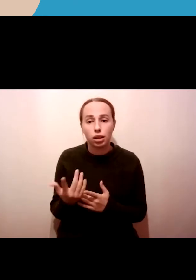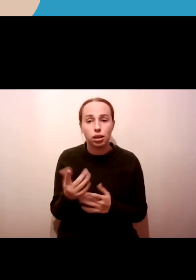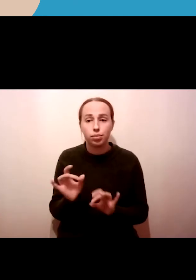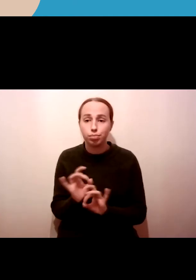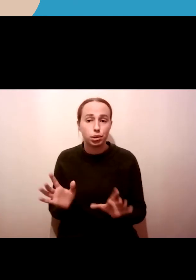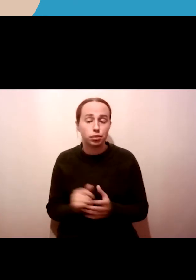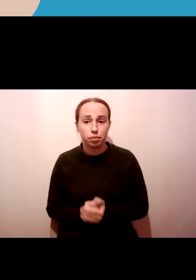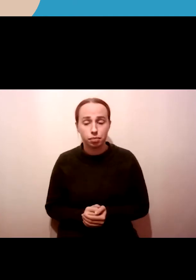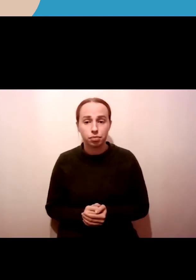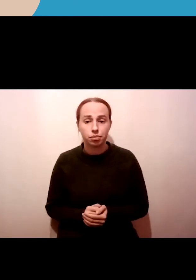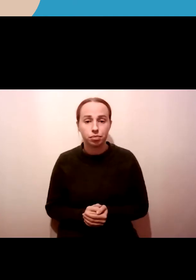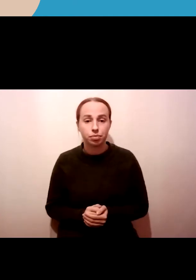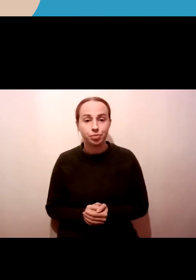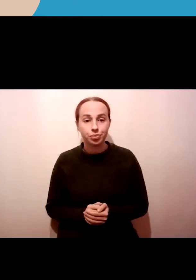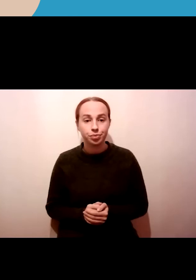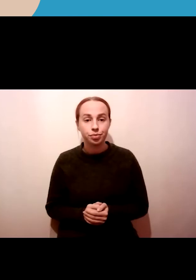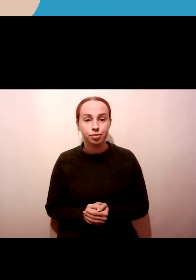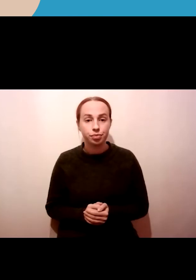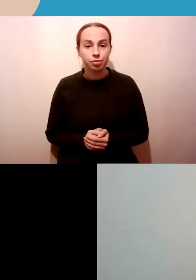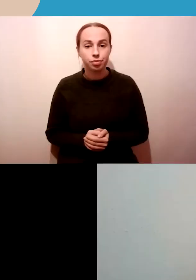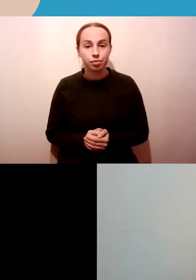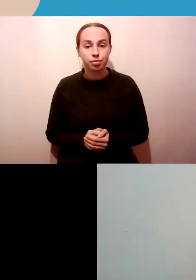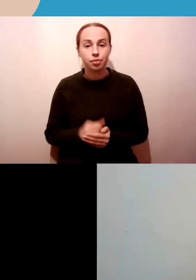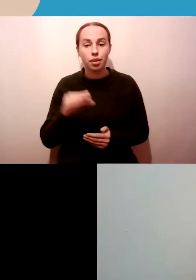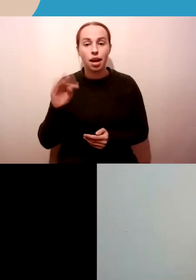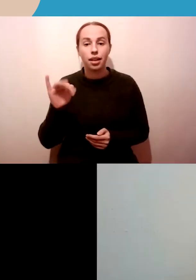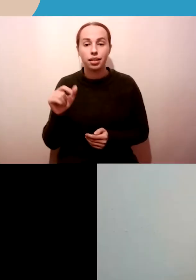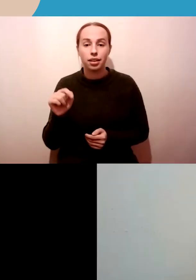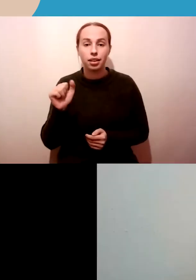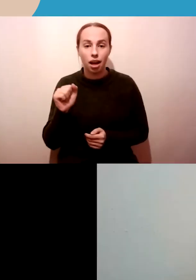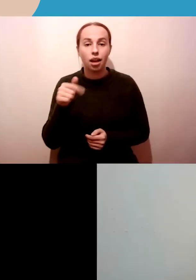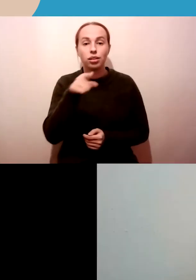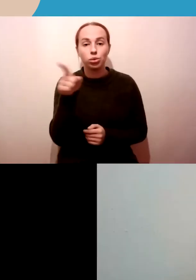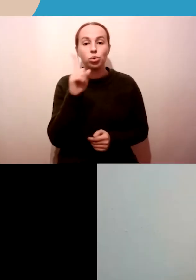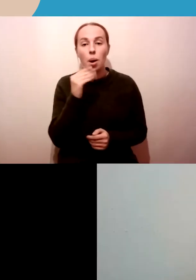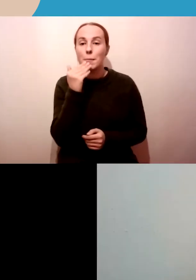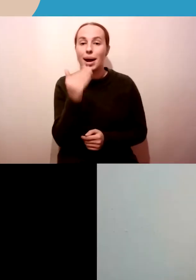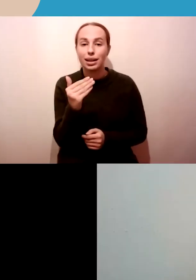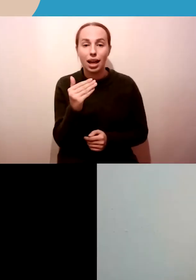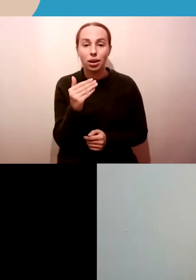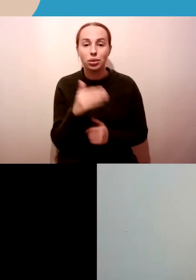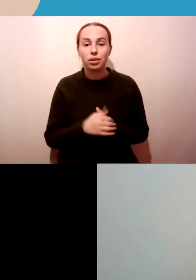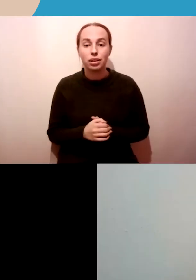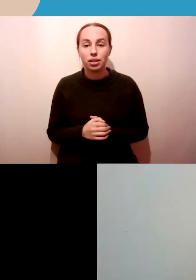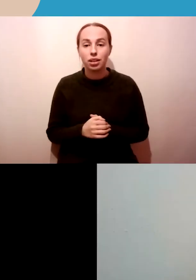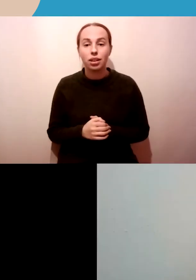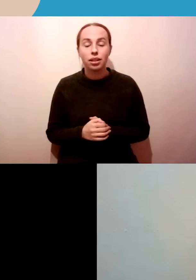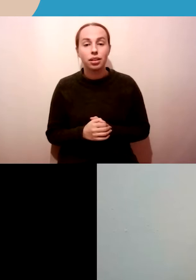Then we see certain reaction. However, when children, LGBT children, when bullied, we see no reaction.